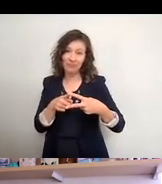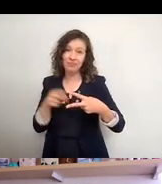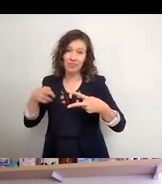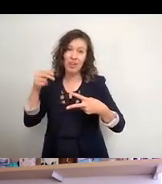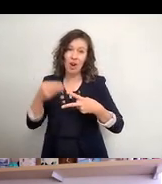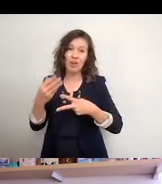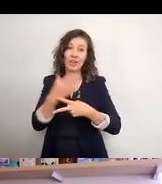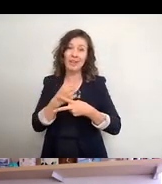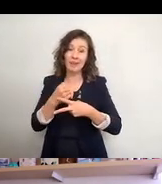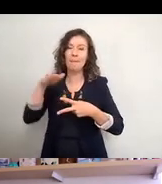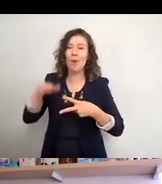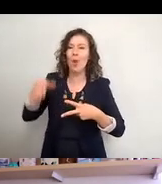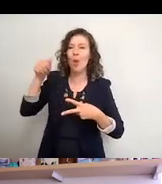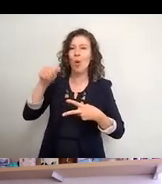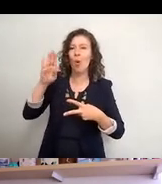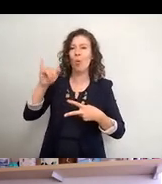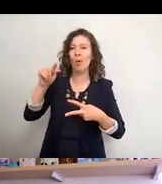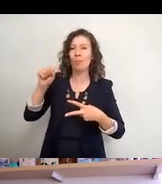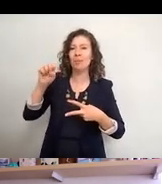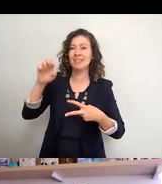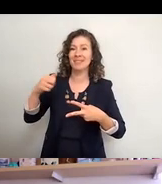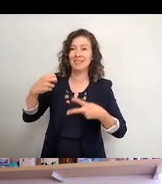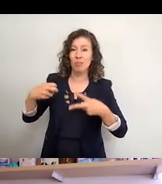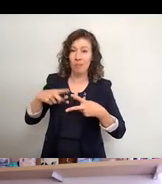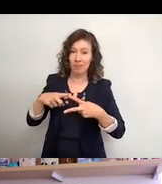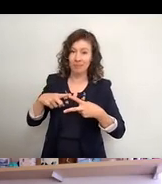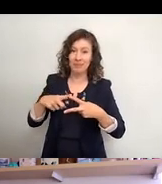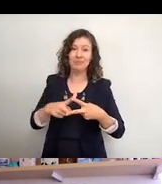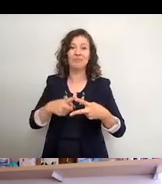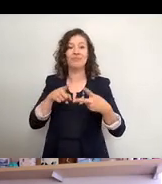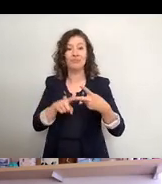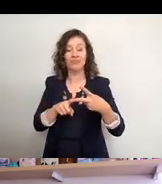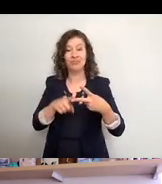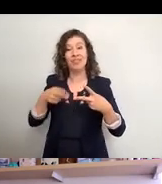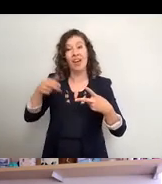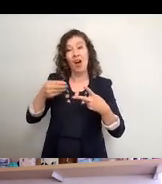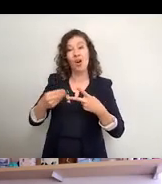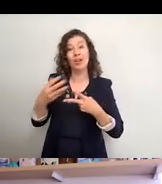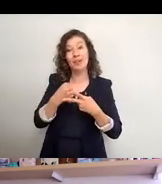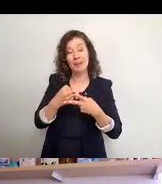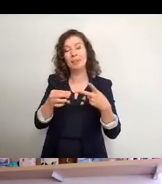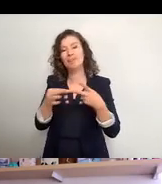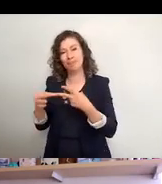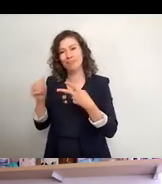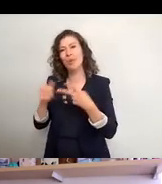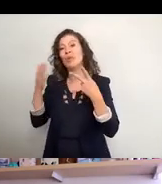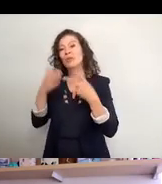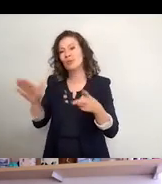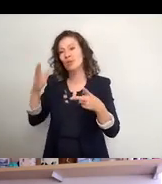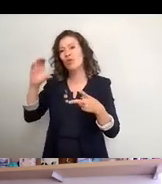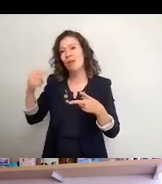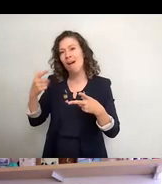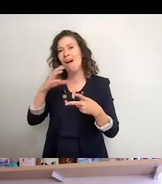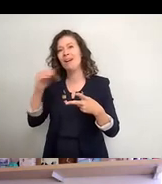lower BIDSI problem scores, and being high income was also associated with higher general cognitive and